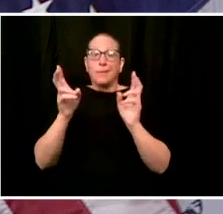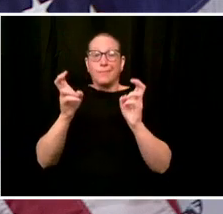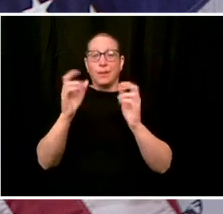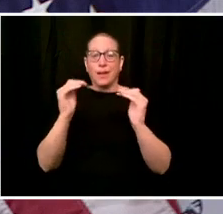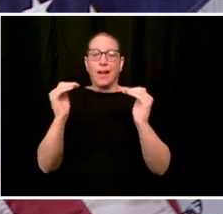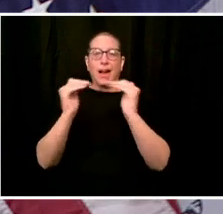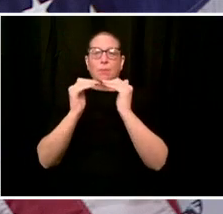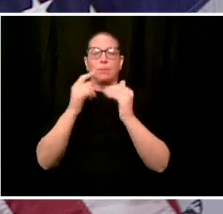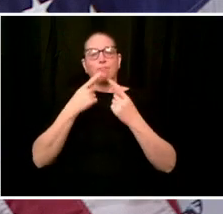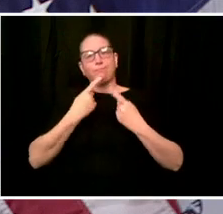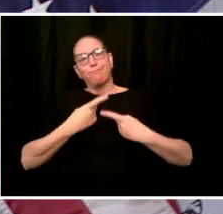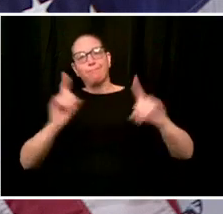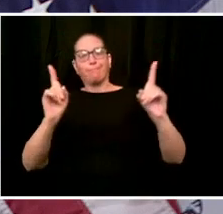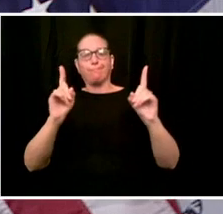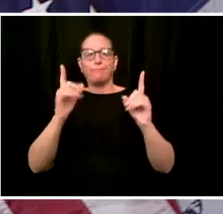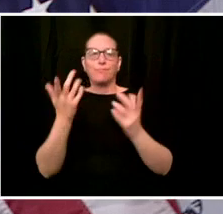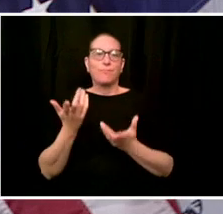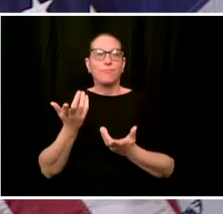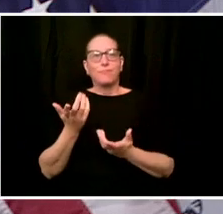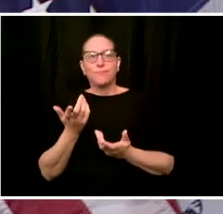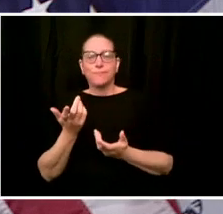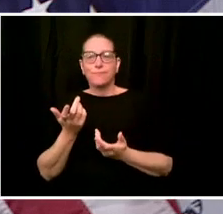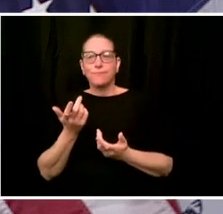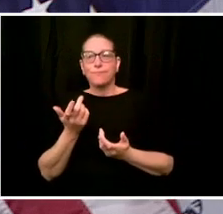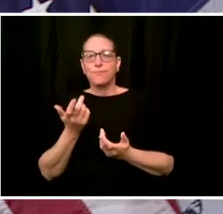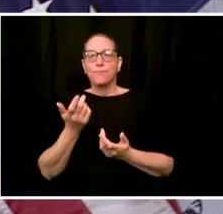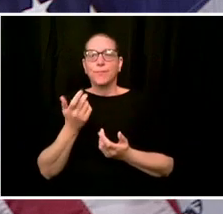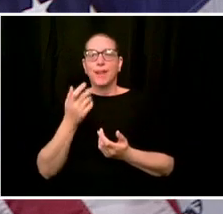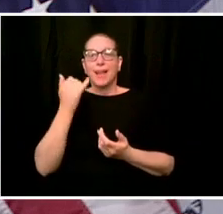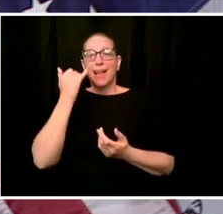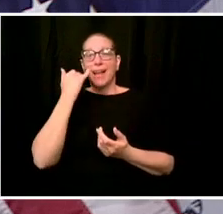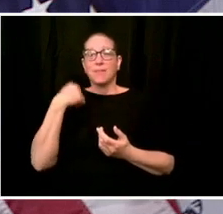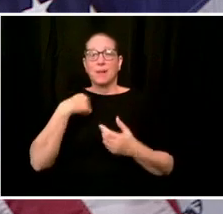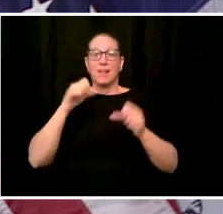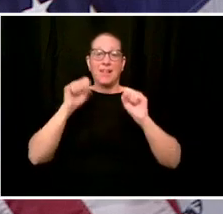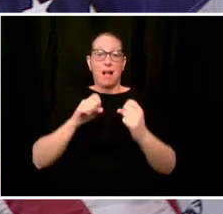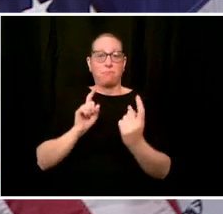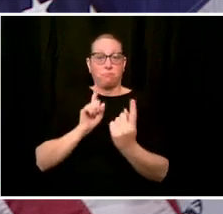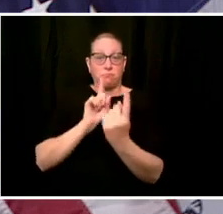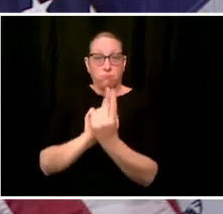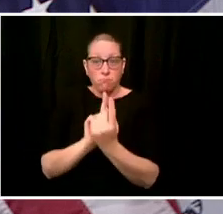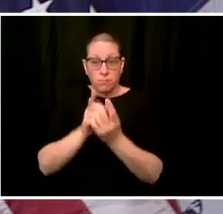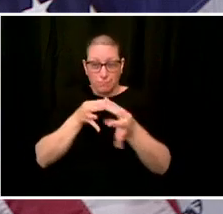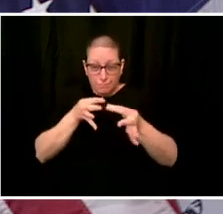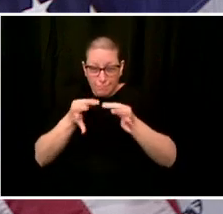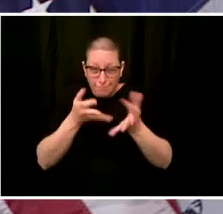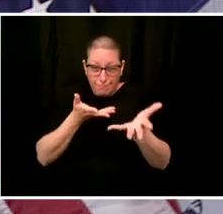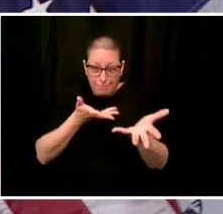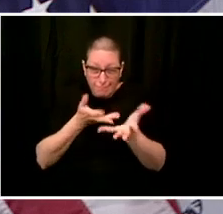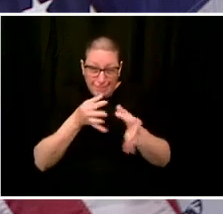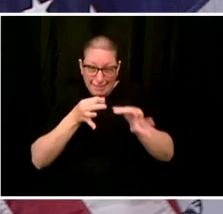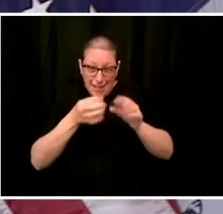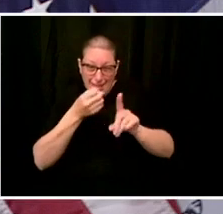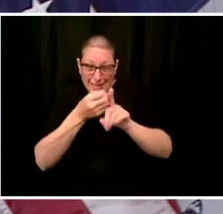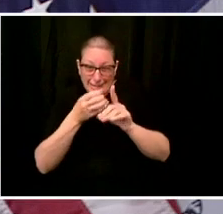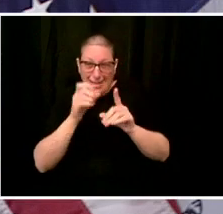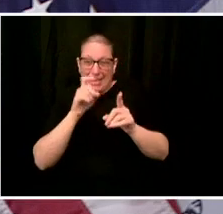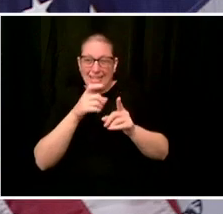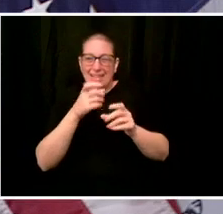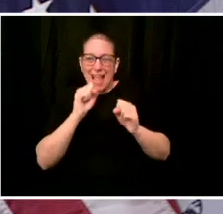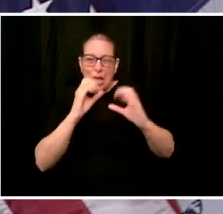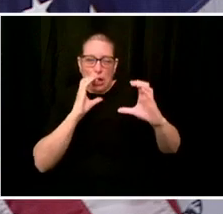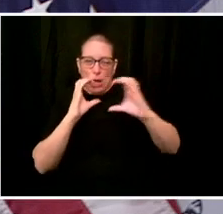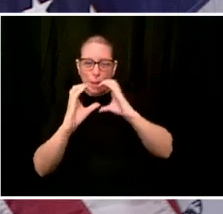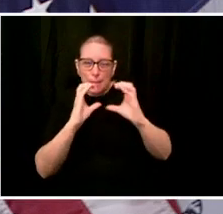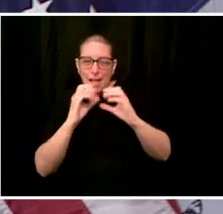engaging people is success to begin with. You're trying to win the trust of folks who their lives have really come apart to the point that they're living on the